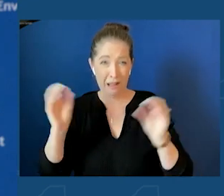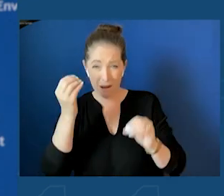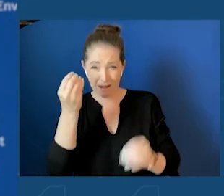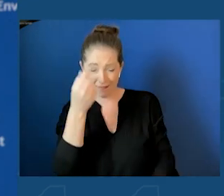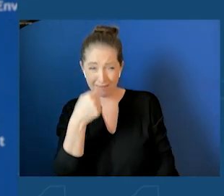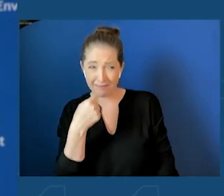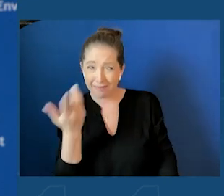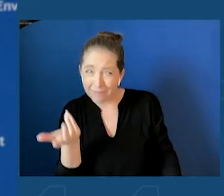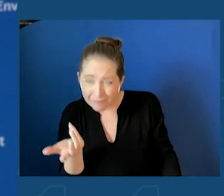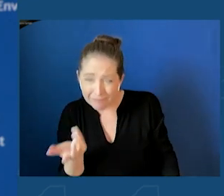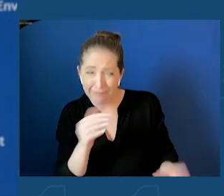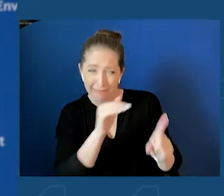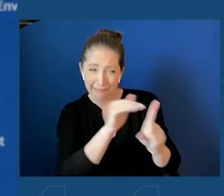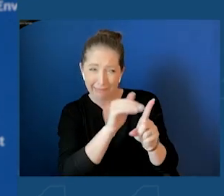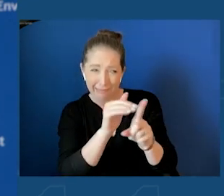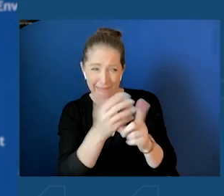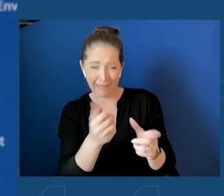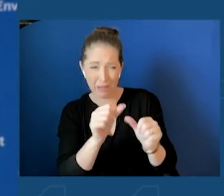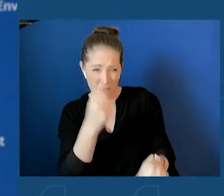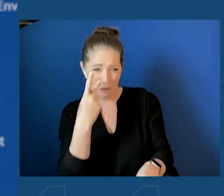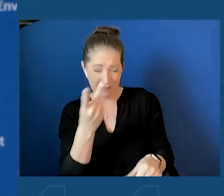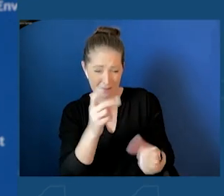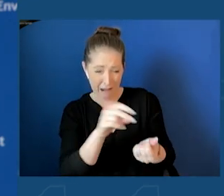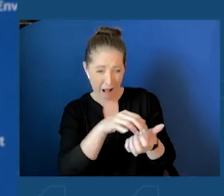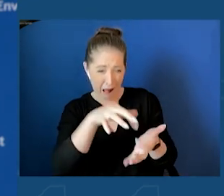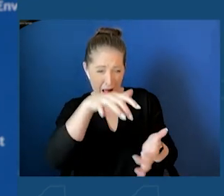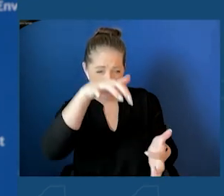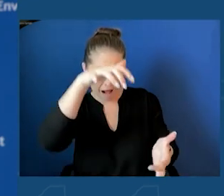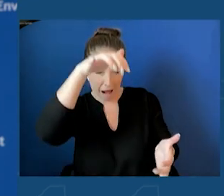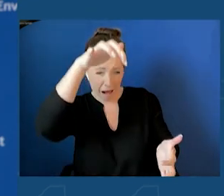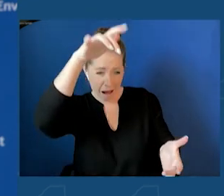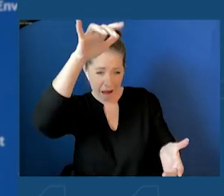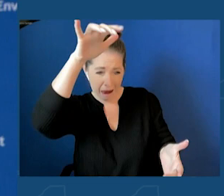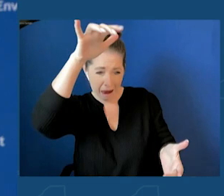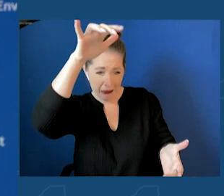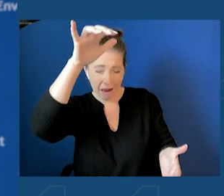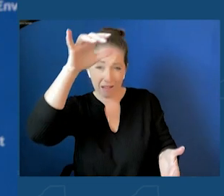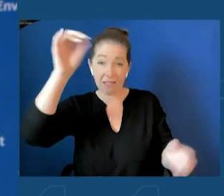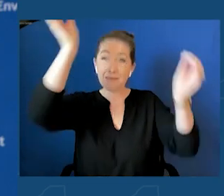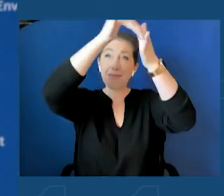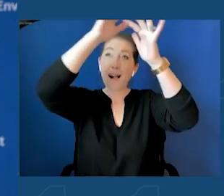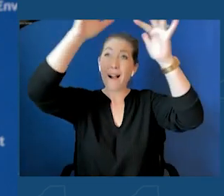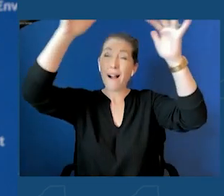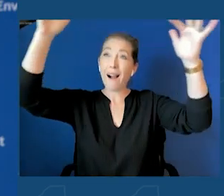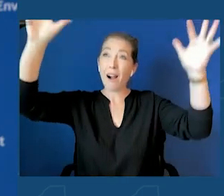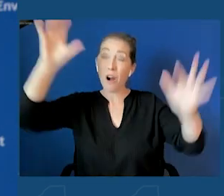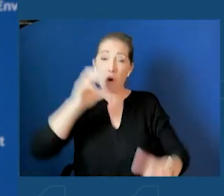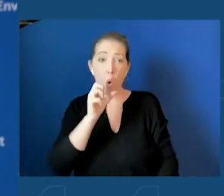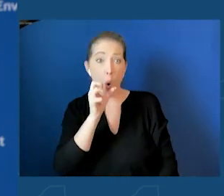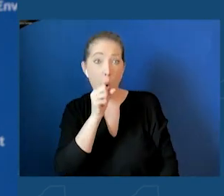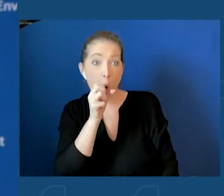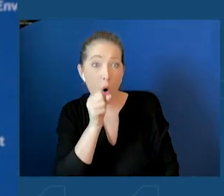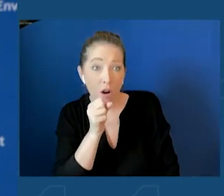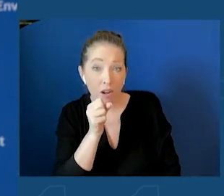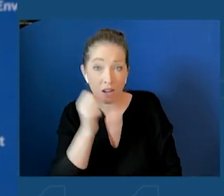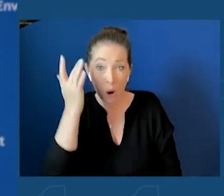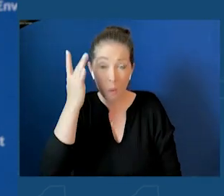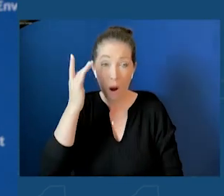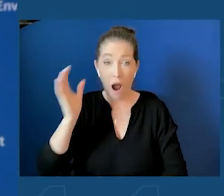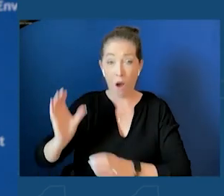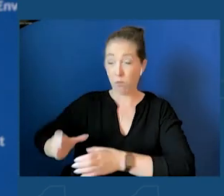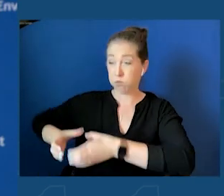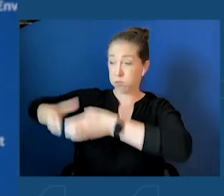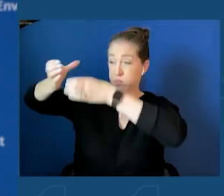discharged from the Bethlehem Steel Plant, or the fact that the sky, we thought the clouds are supposed to be orange from the discharge into the skies. And